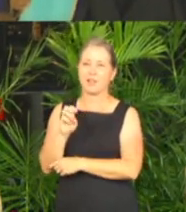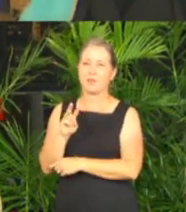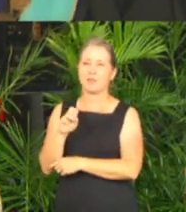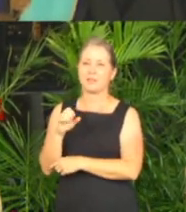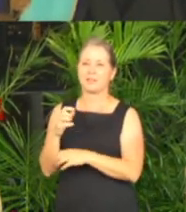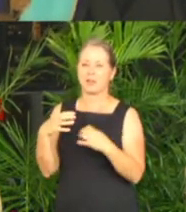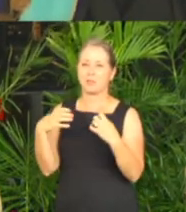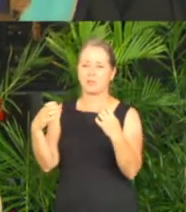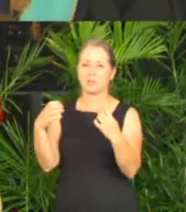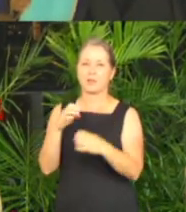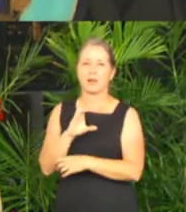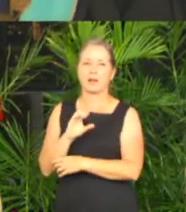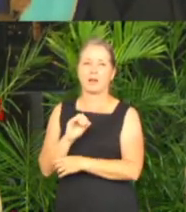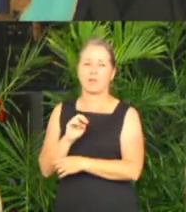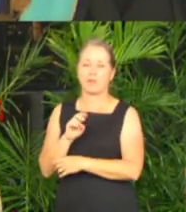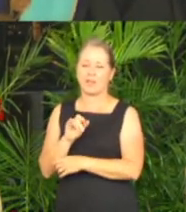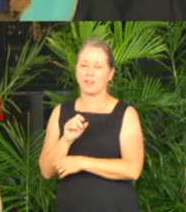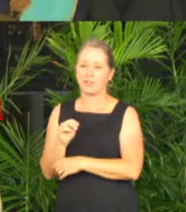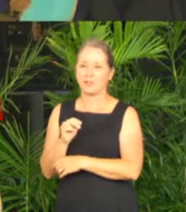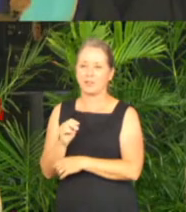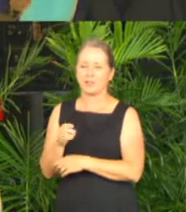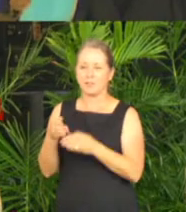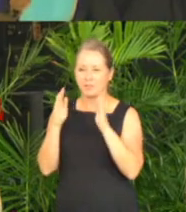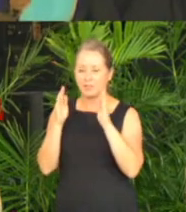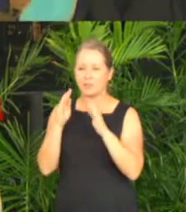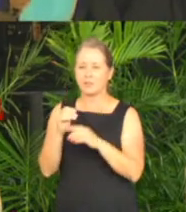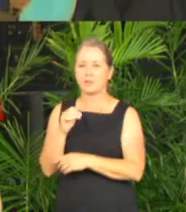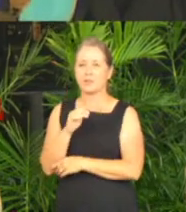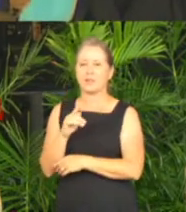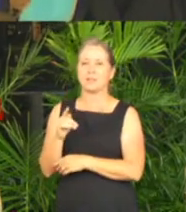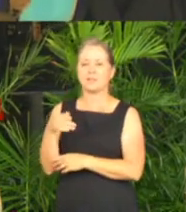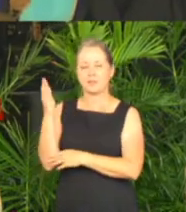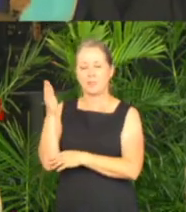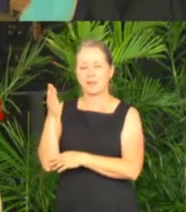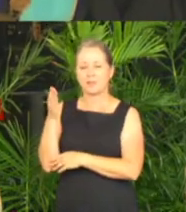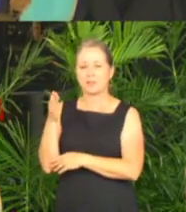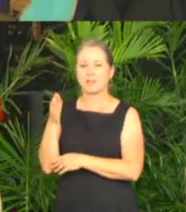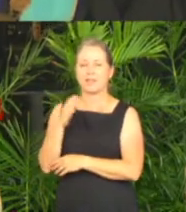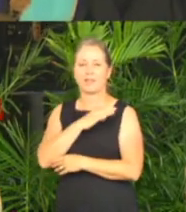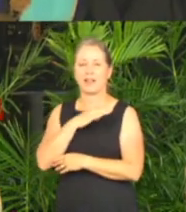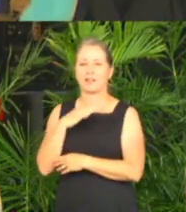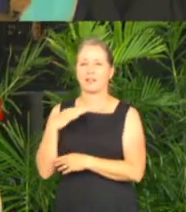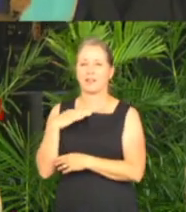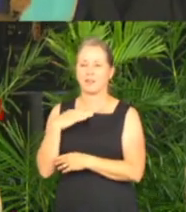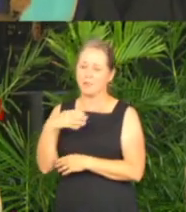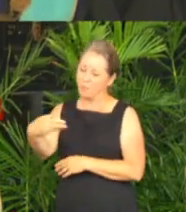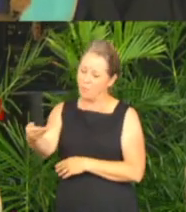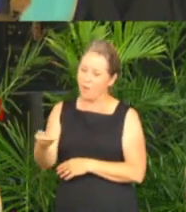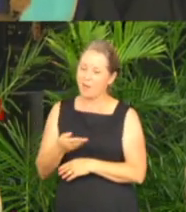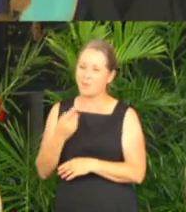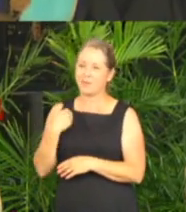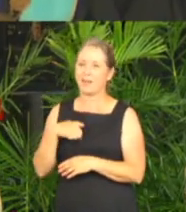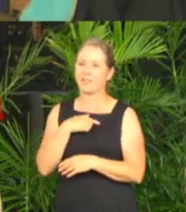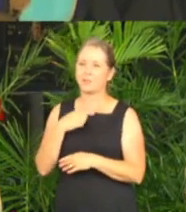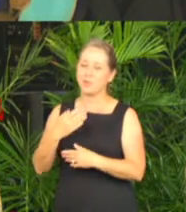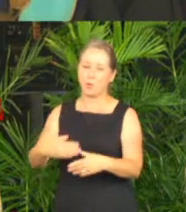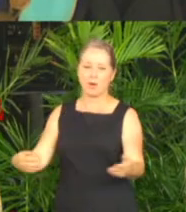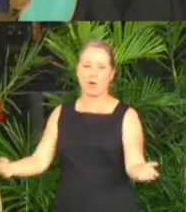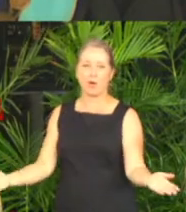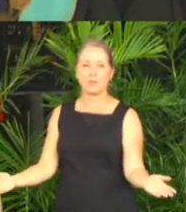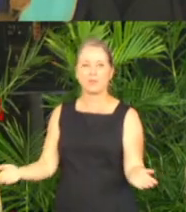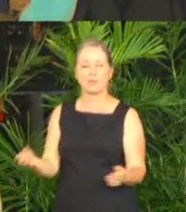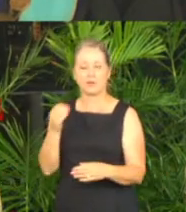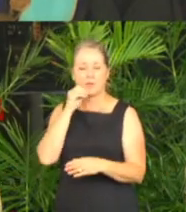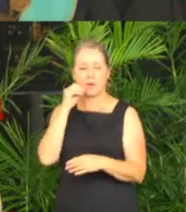for convocation, listening intently to keynote speakers, and faculty welcoming us with open arms for a home